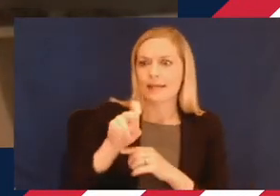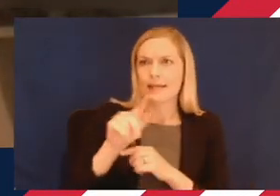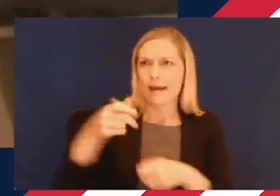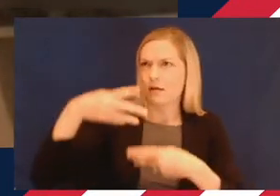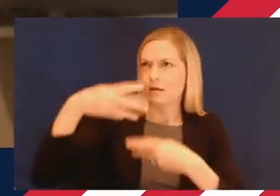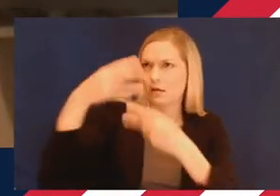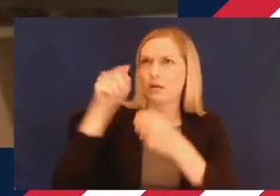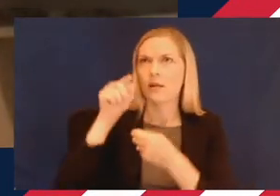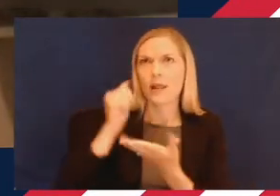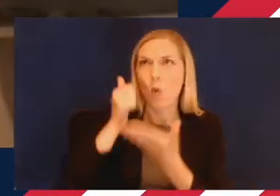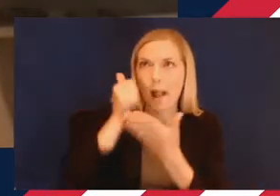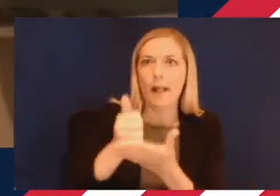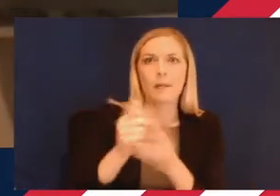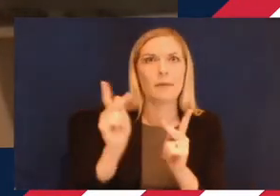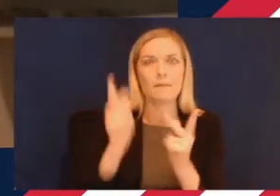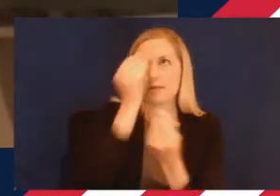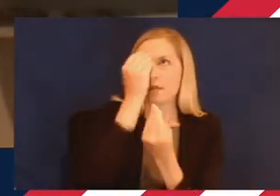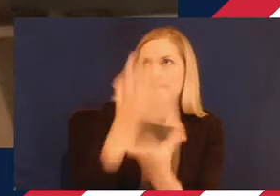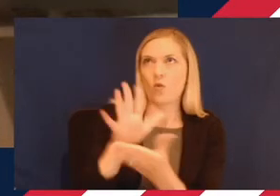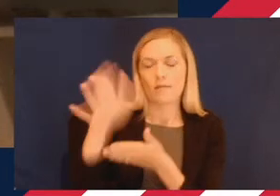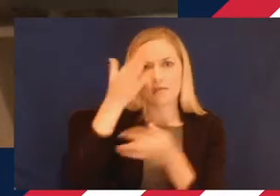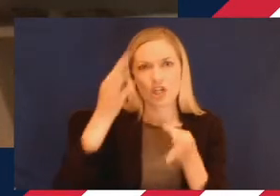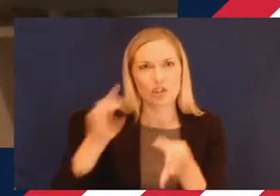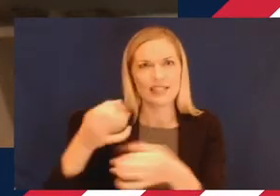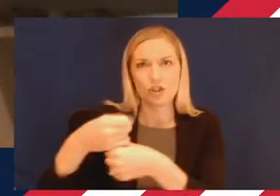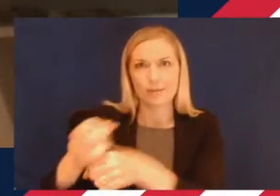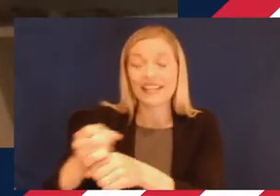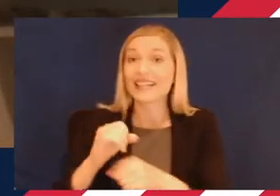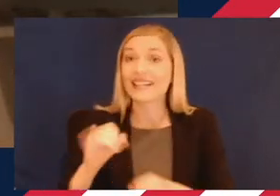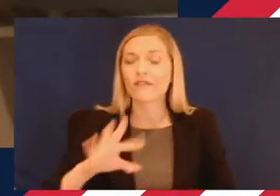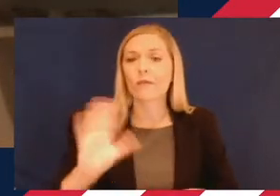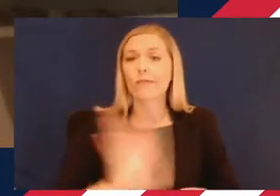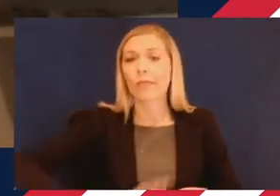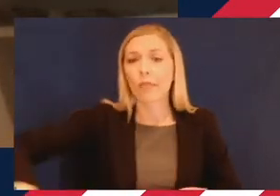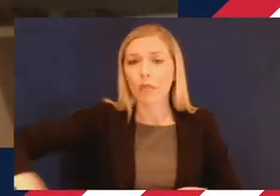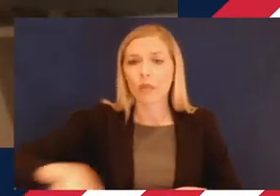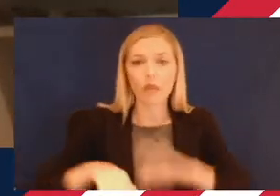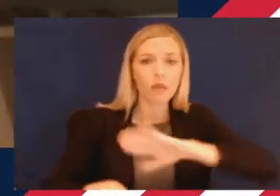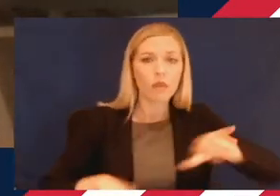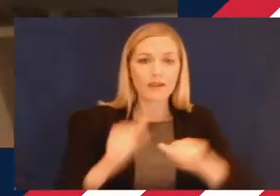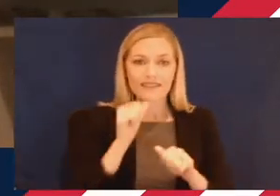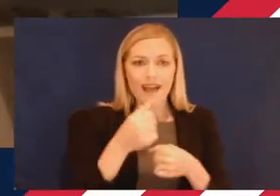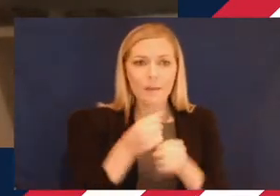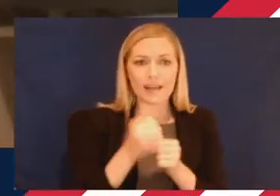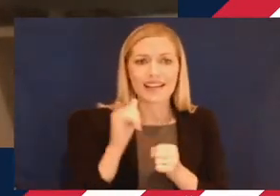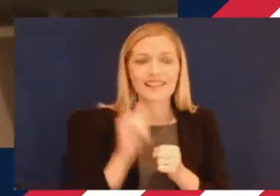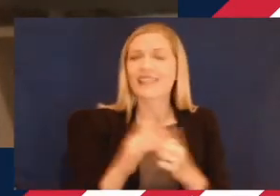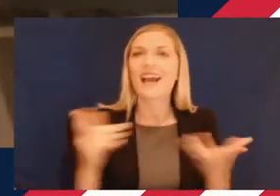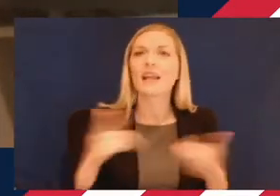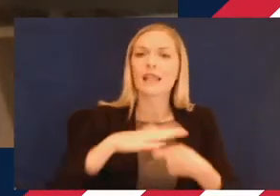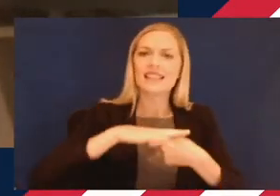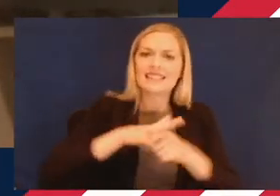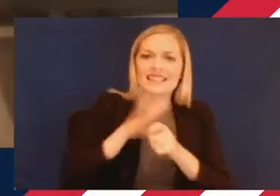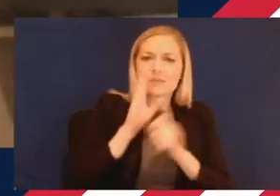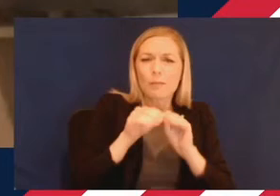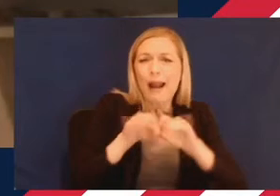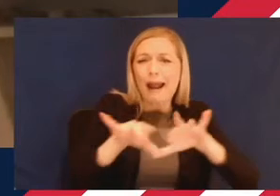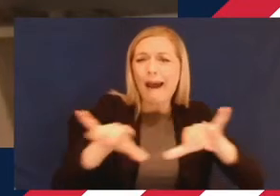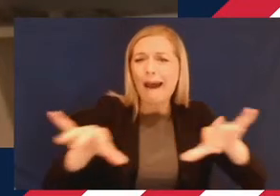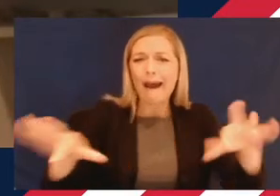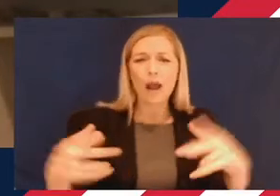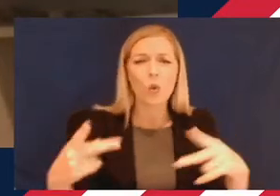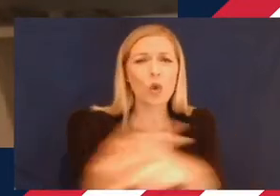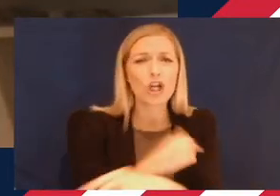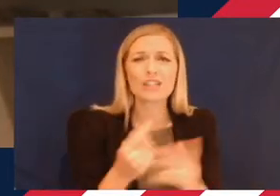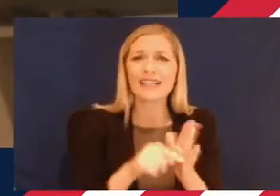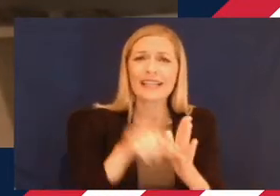these measures are not taken, the virus will continue to spread through our population, killing our most vulnerable, destroying our economy, crippling educational advancement